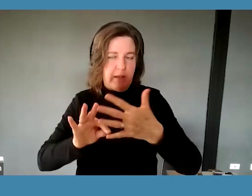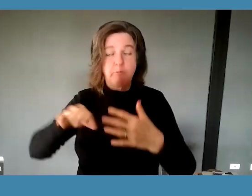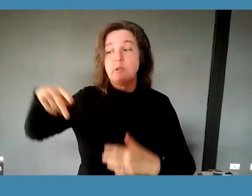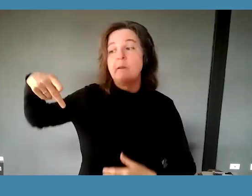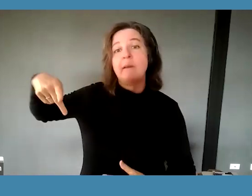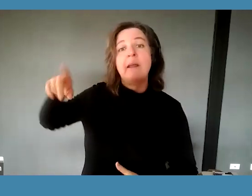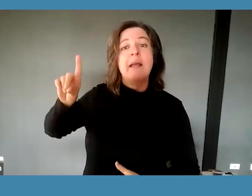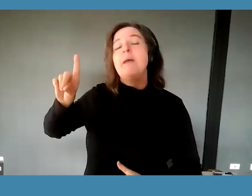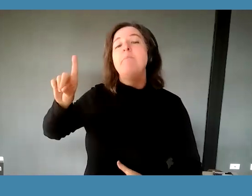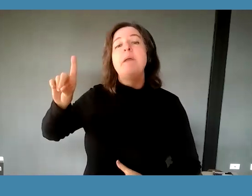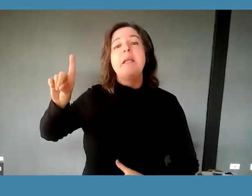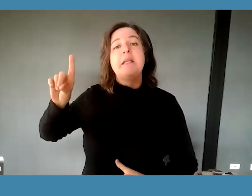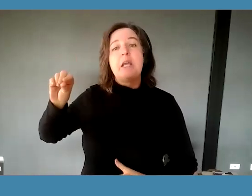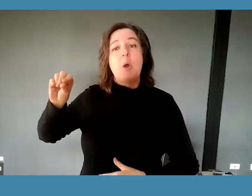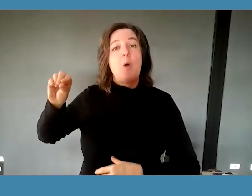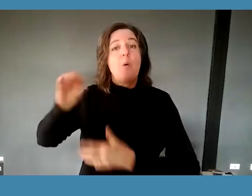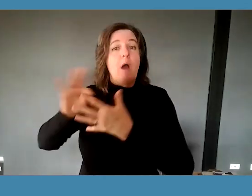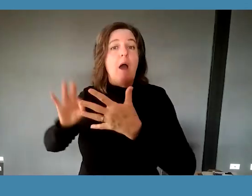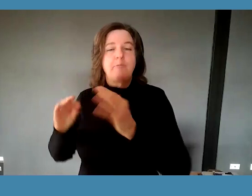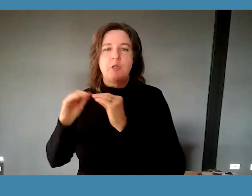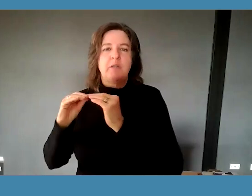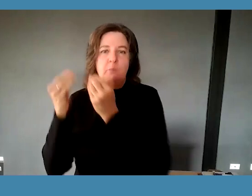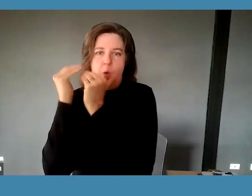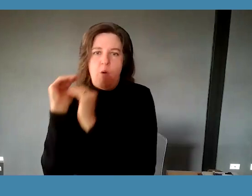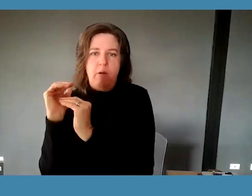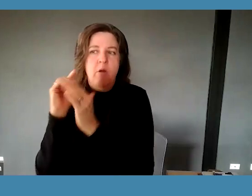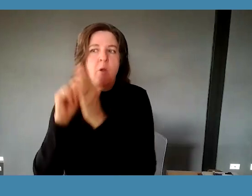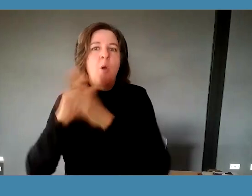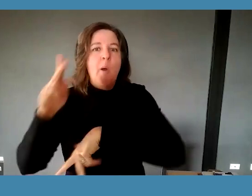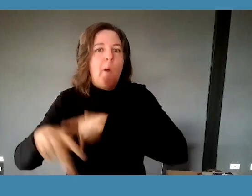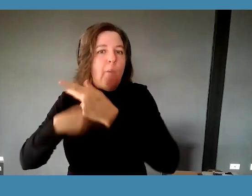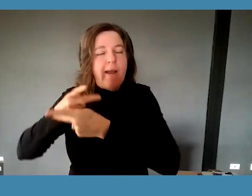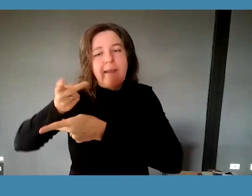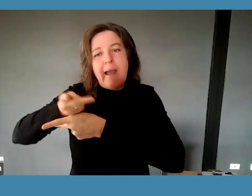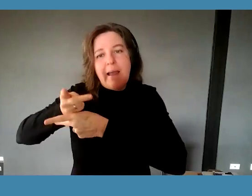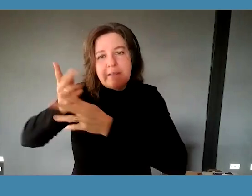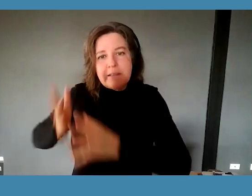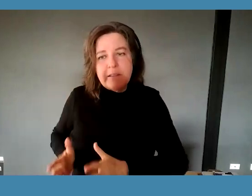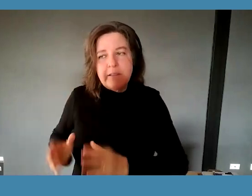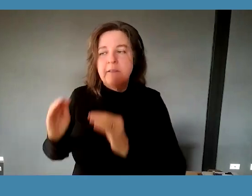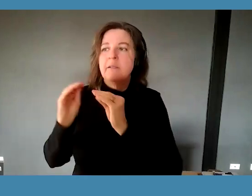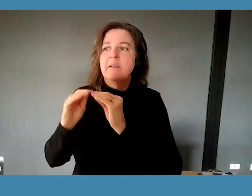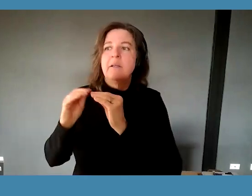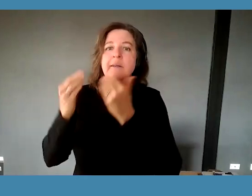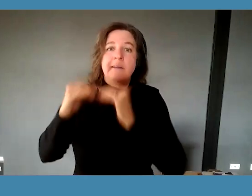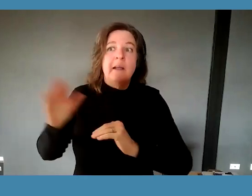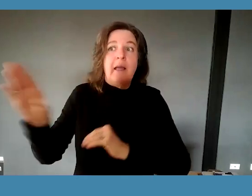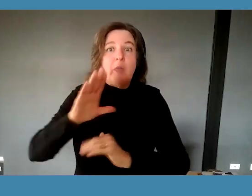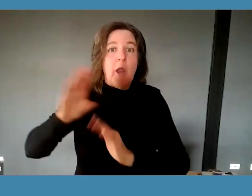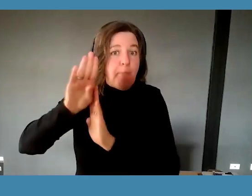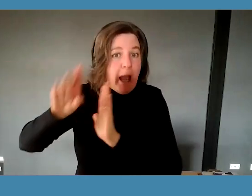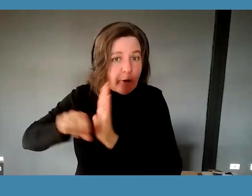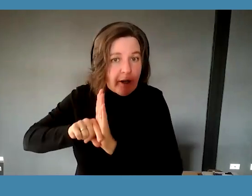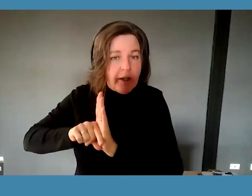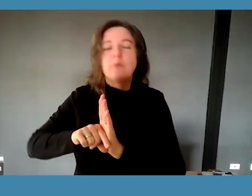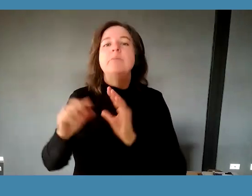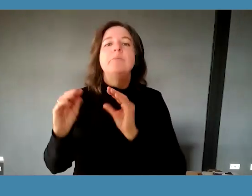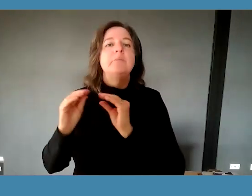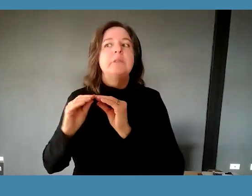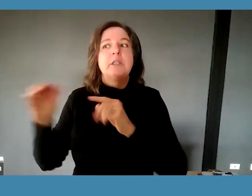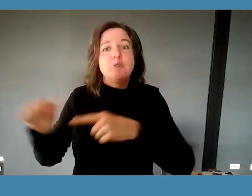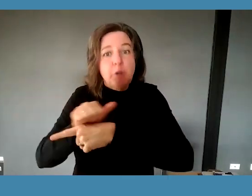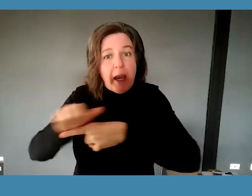is a little more restricted. What kinds of caregivers that you can hire is more restricted. Their backgrounds, and